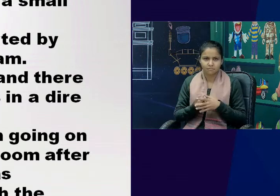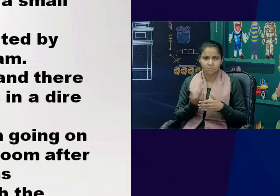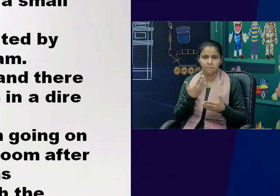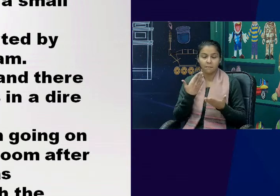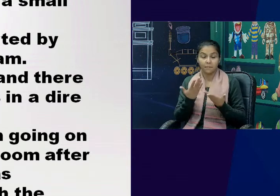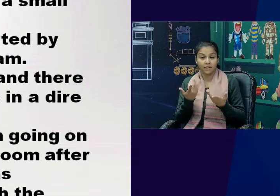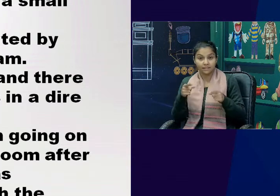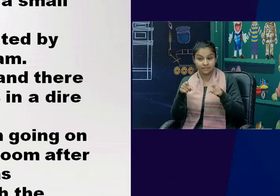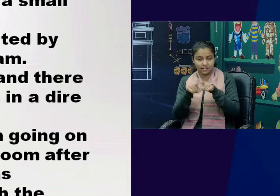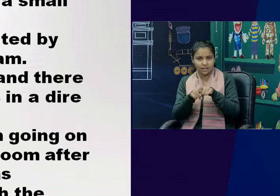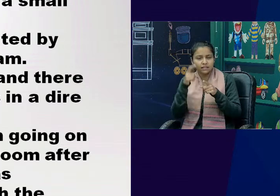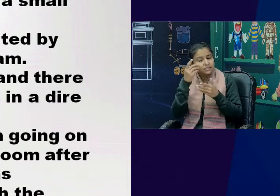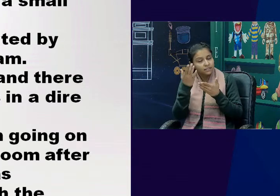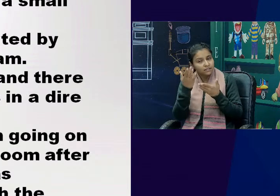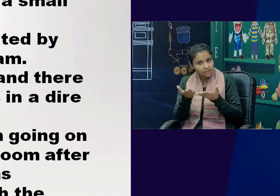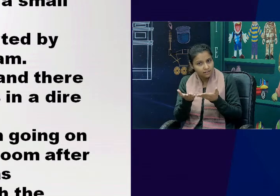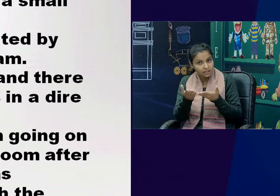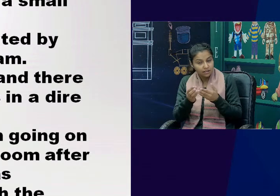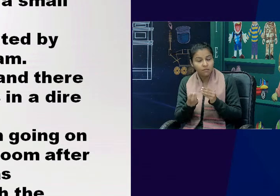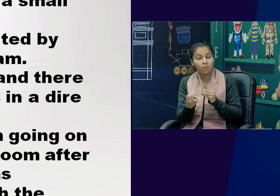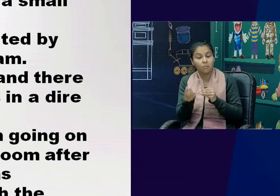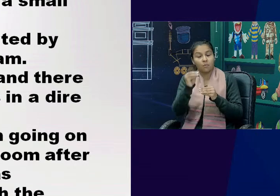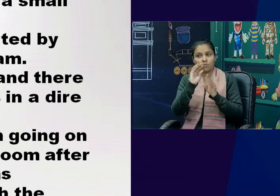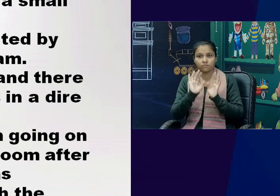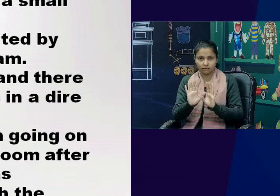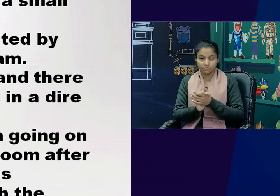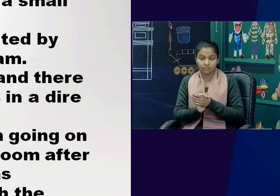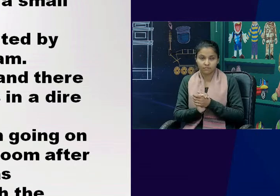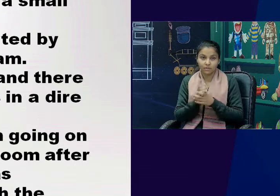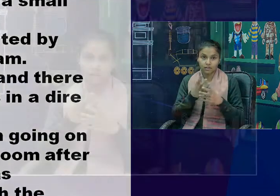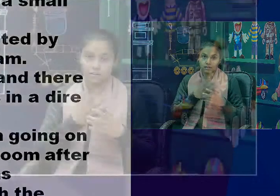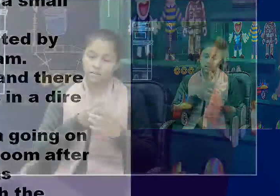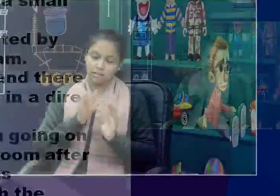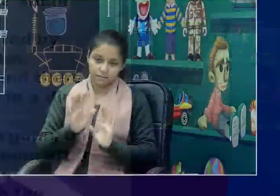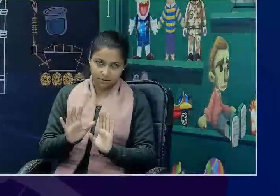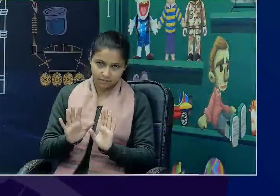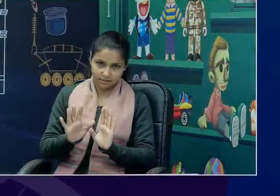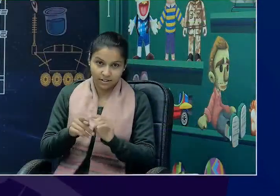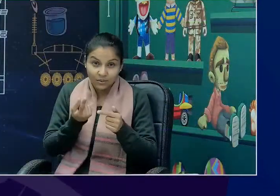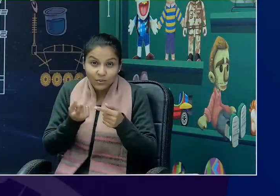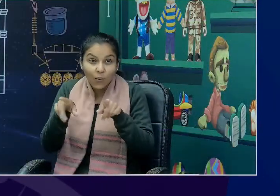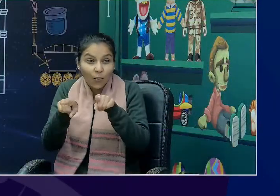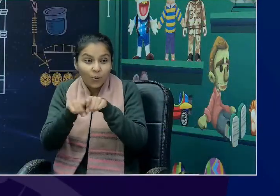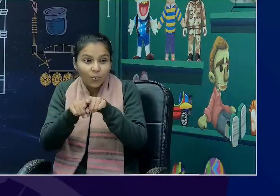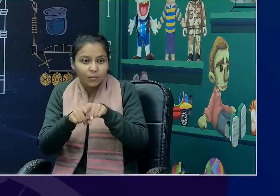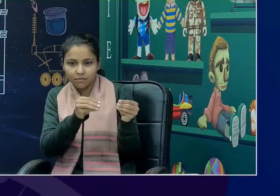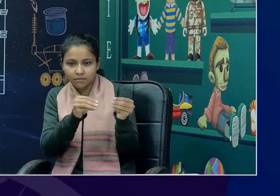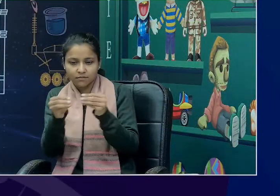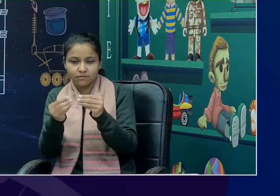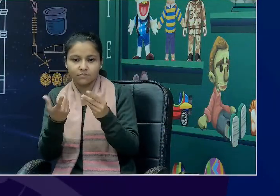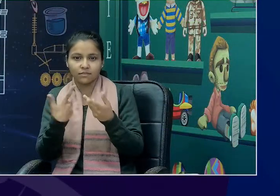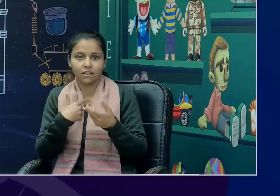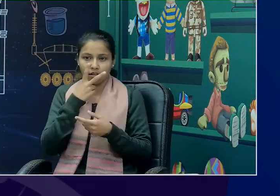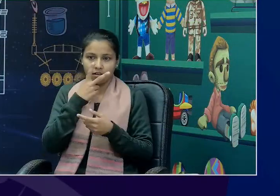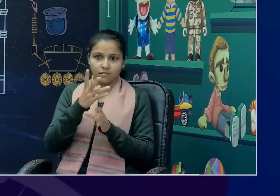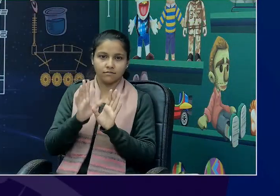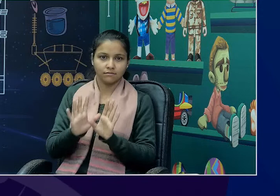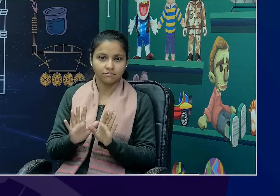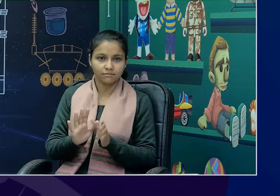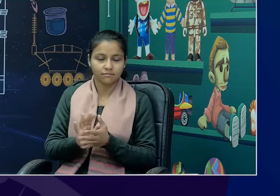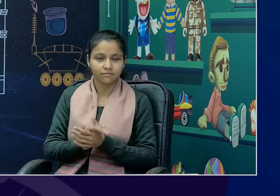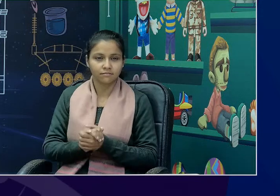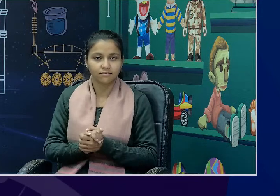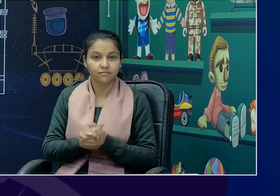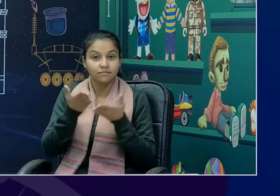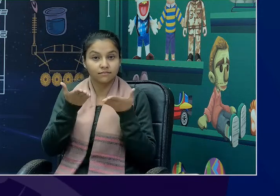him even more scared. So from moving on, what we see is that